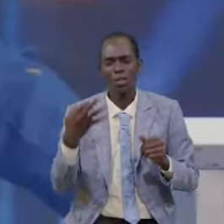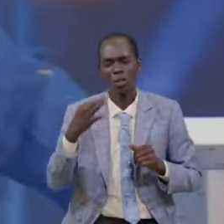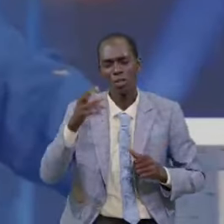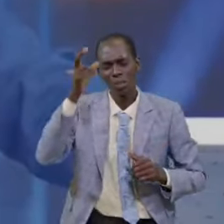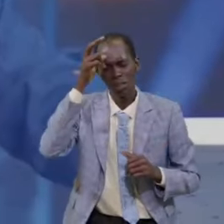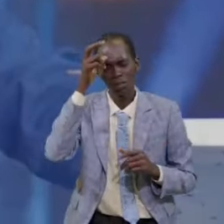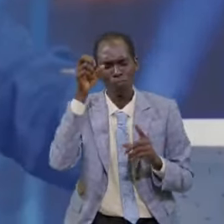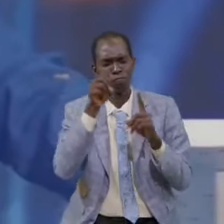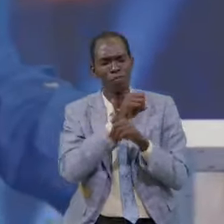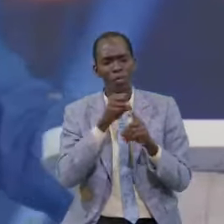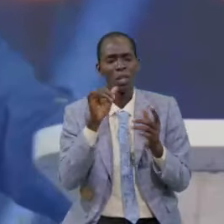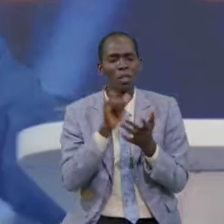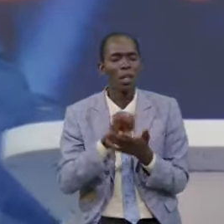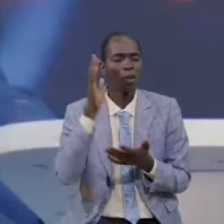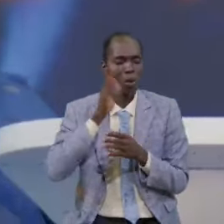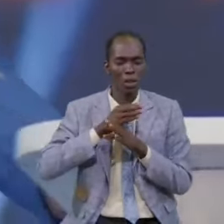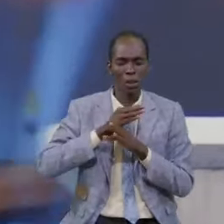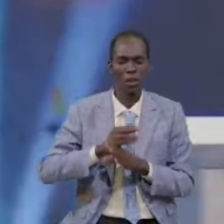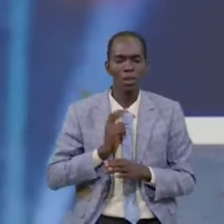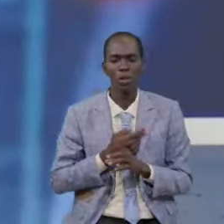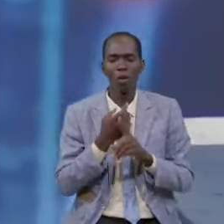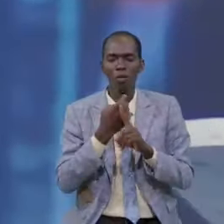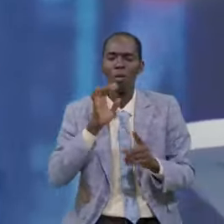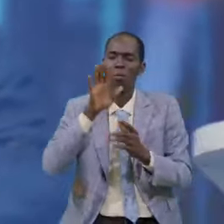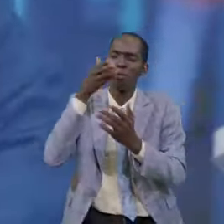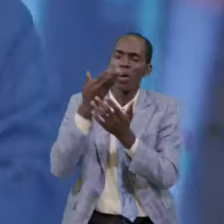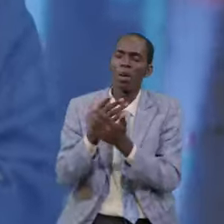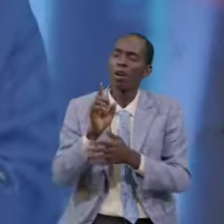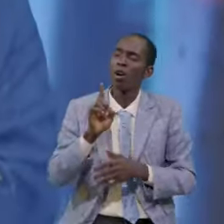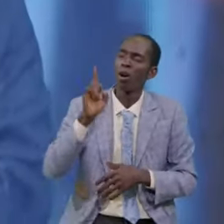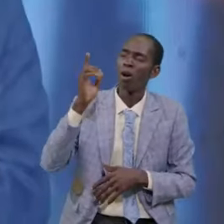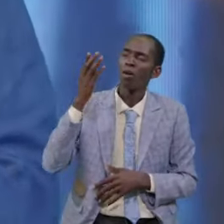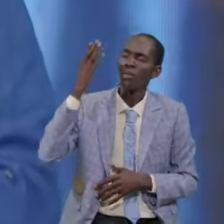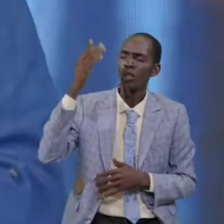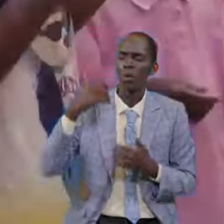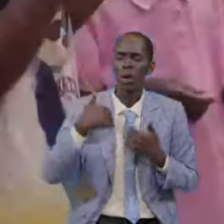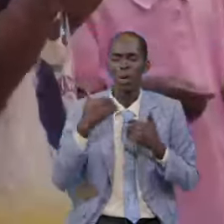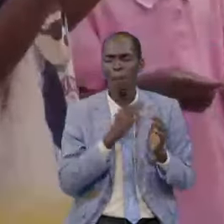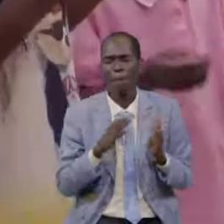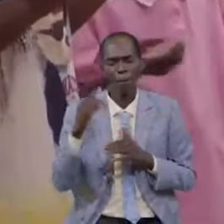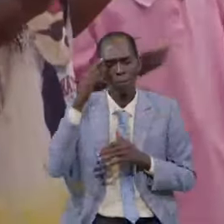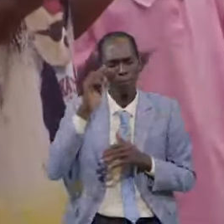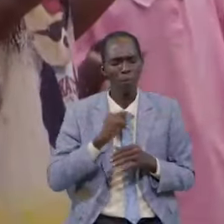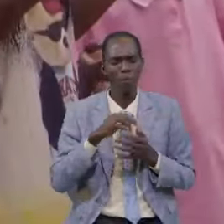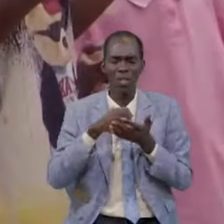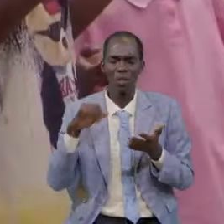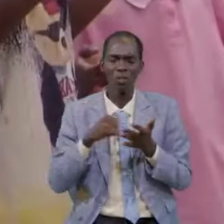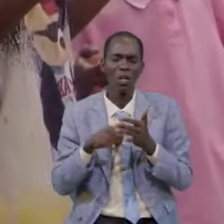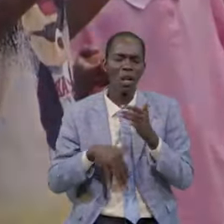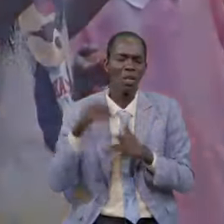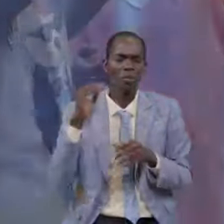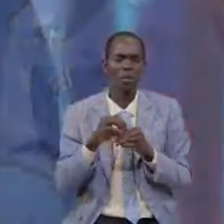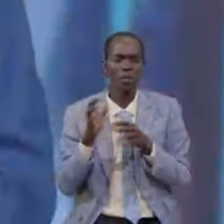from getting to the place we ought to get to, wipe that away in every life in Jesus' name. Lord,